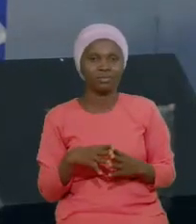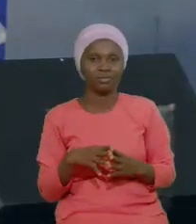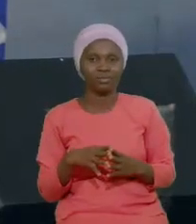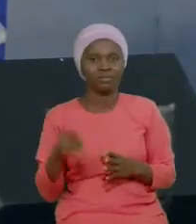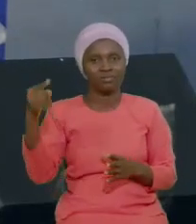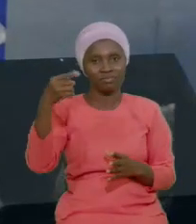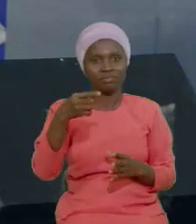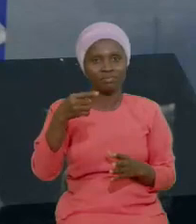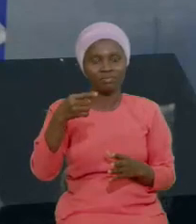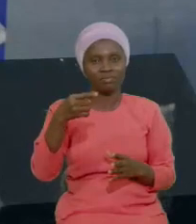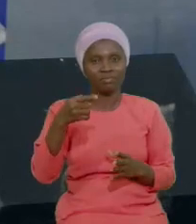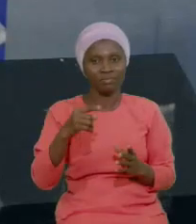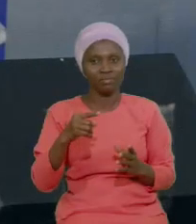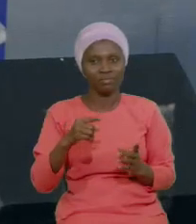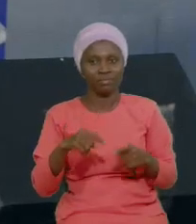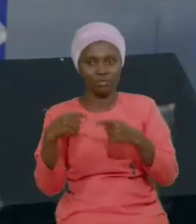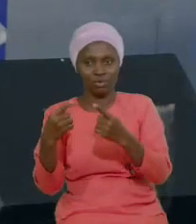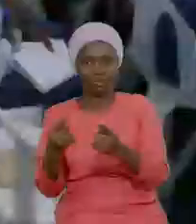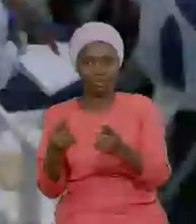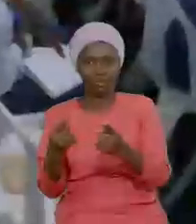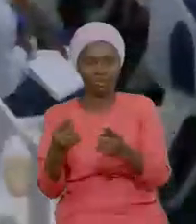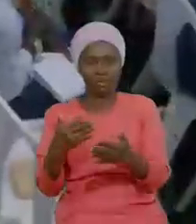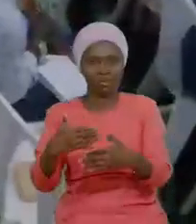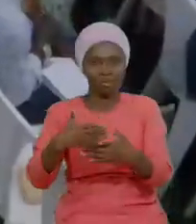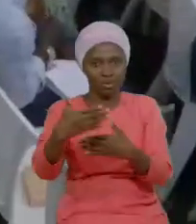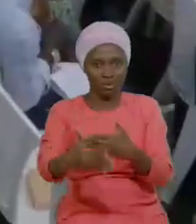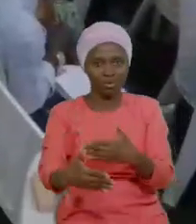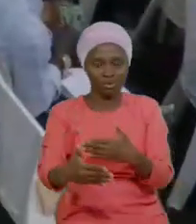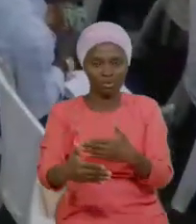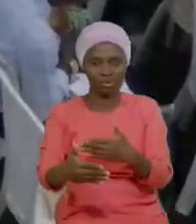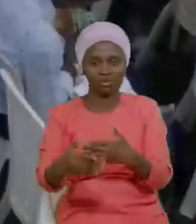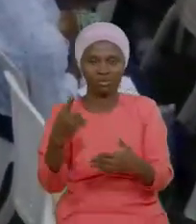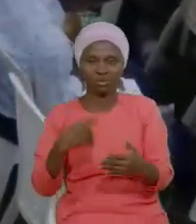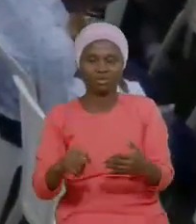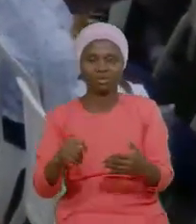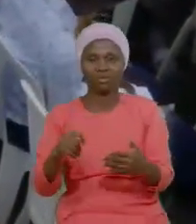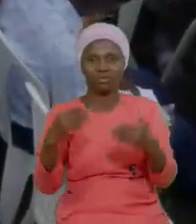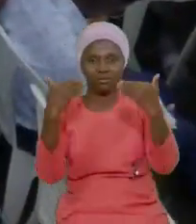G, go beyond the average.